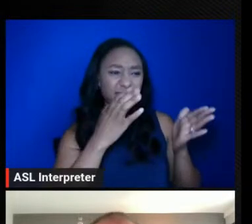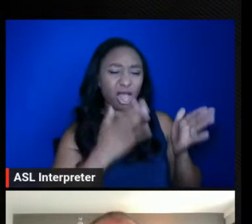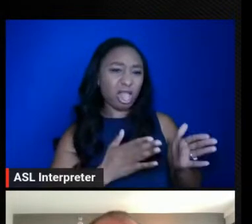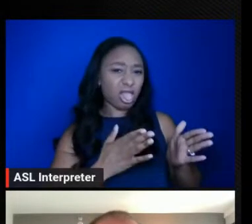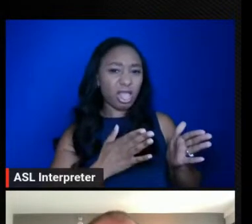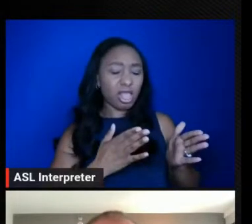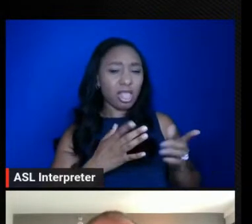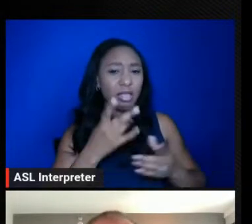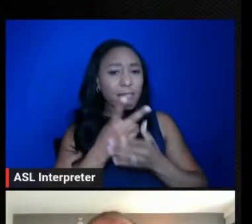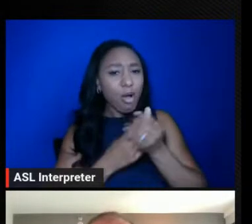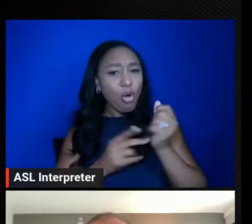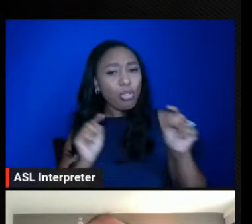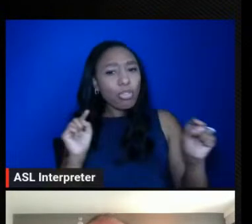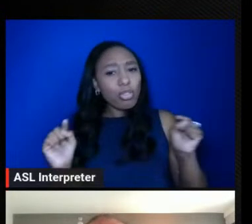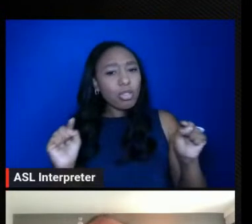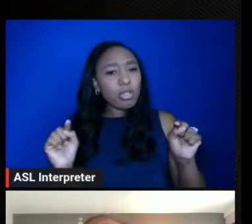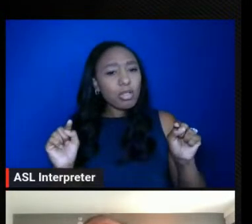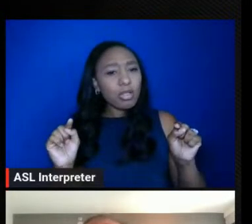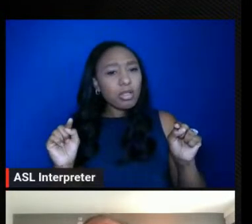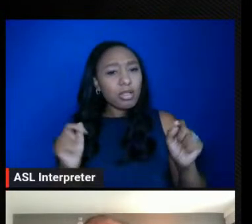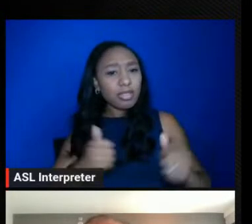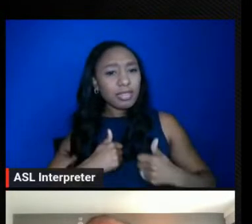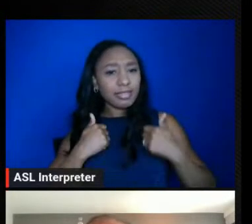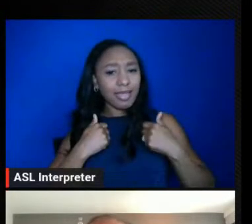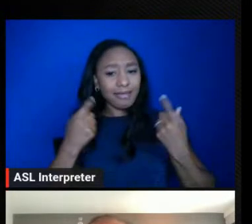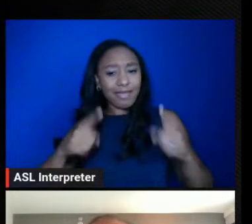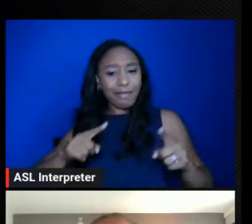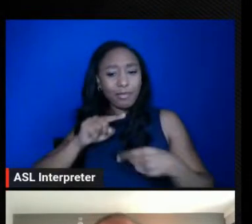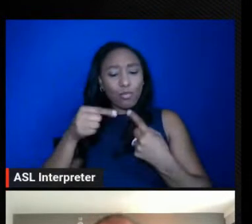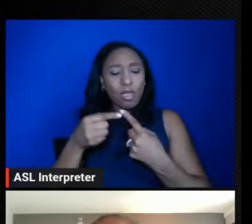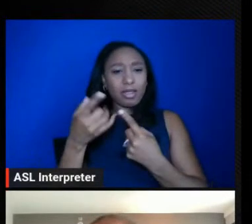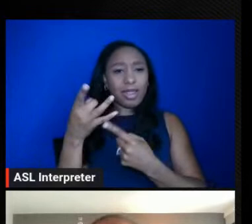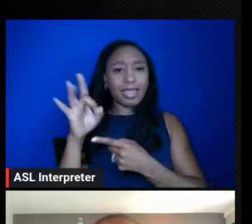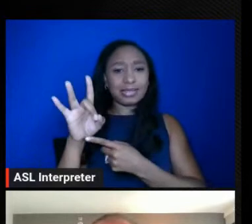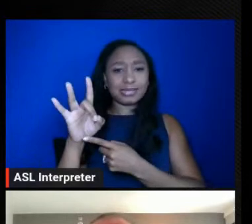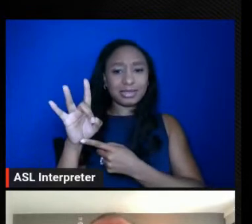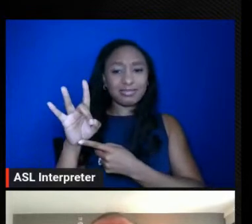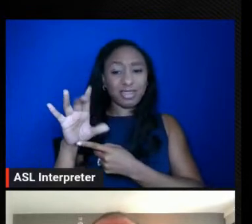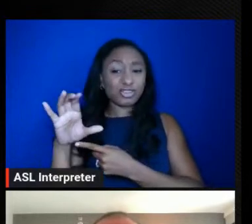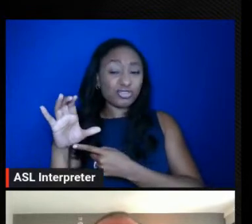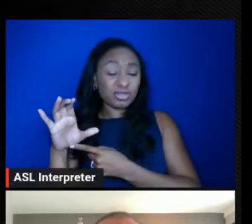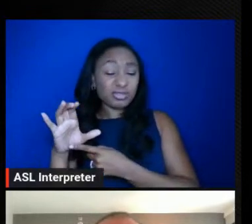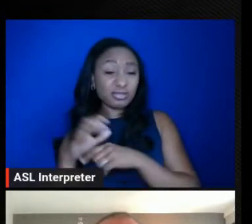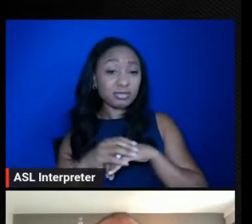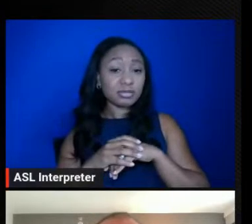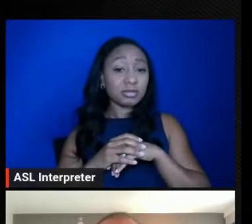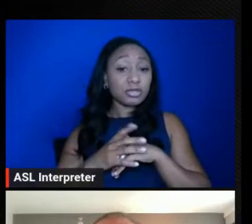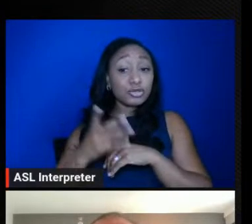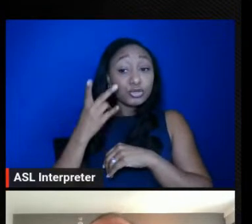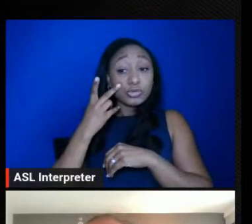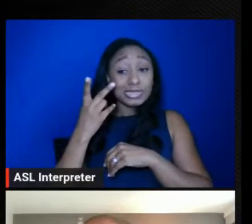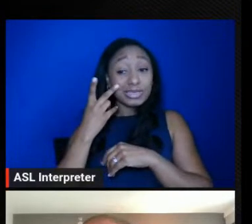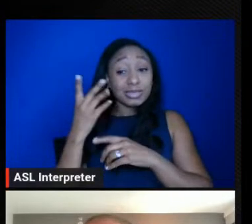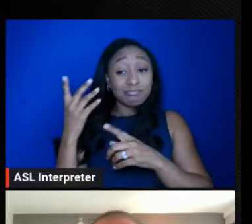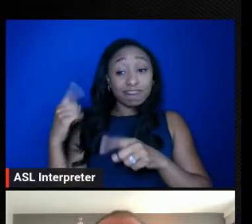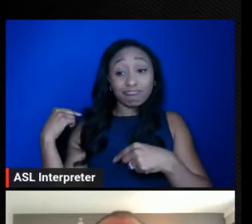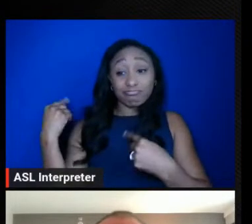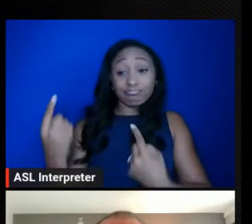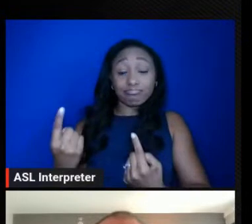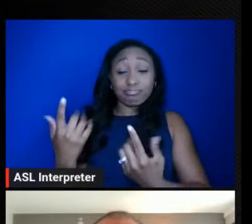networks roared to life in the early 1800s to exploit what by then had become